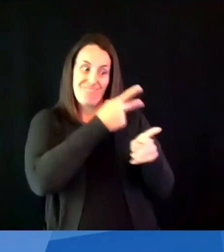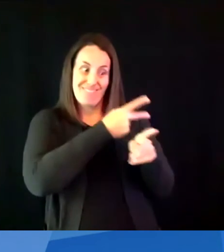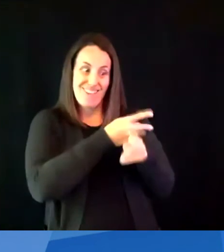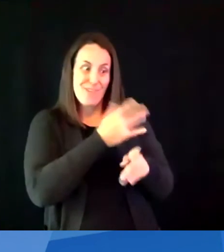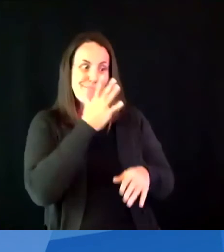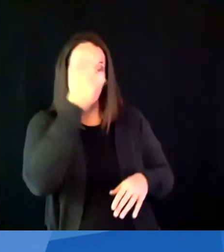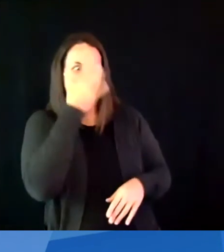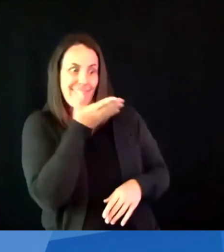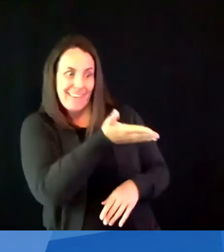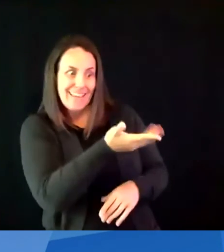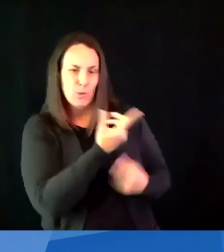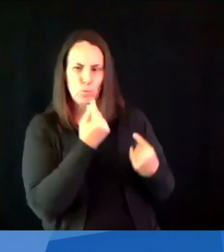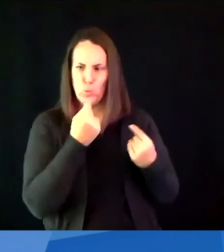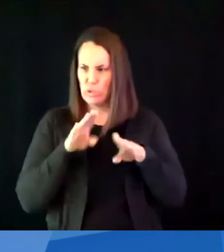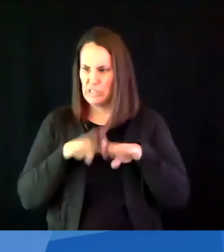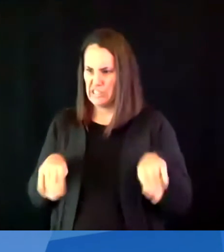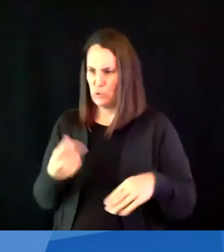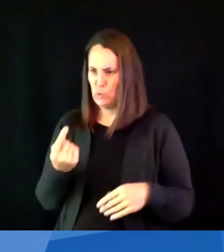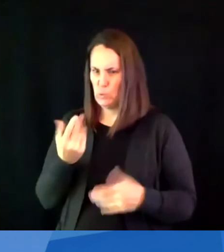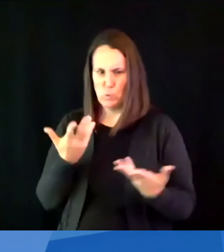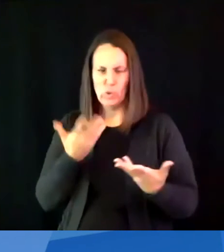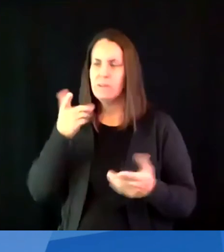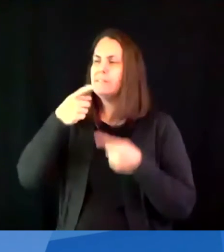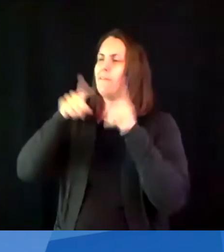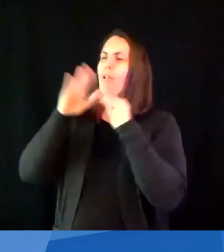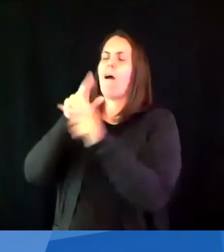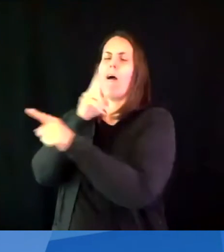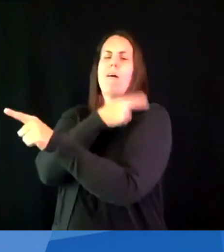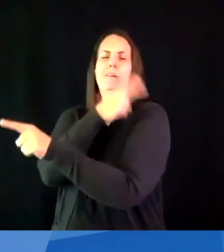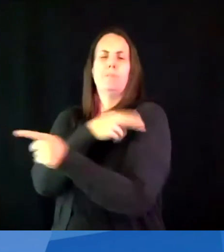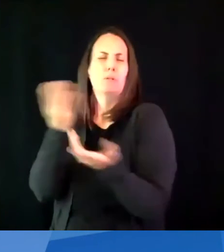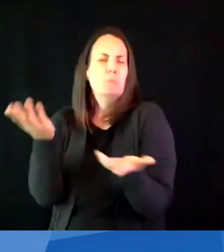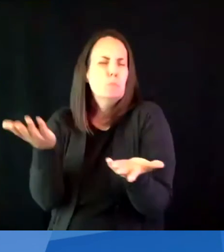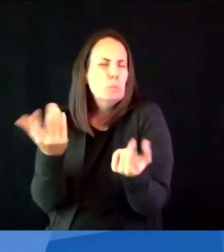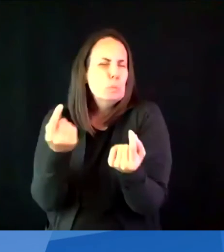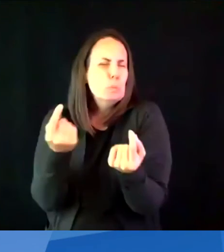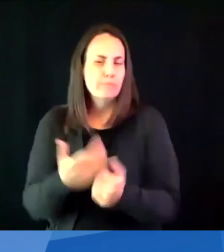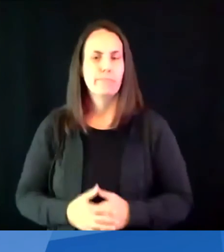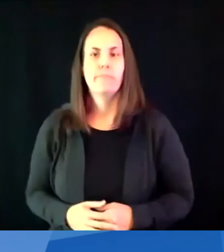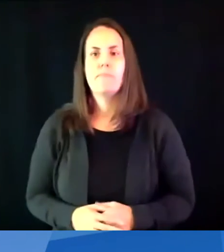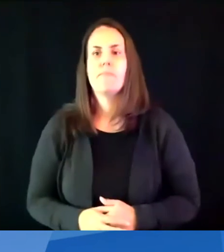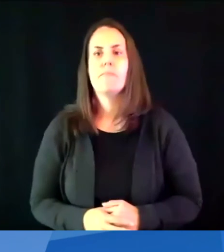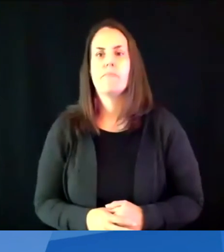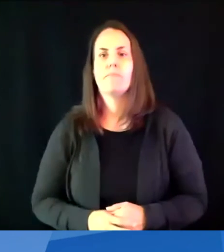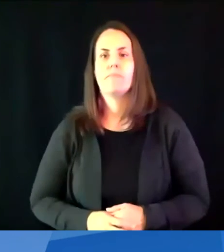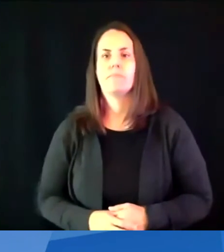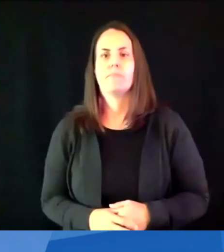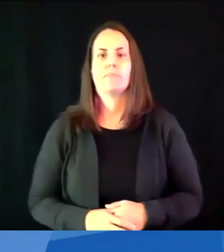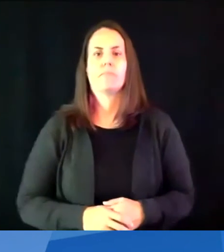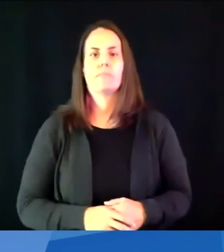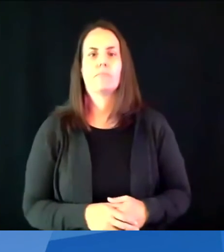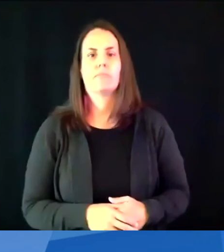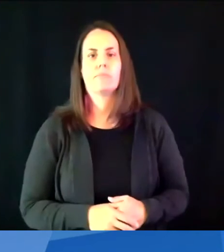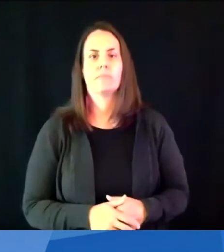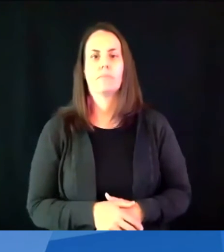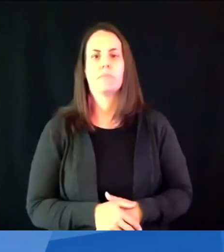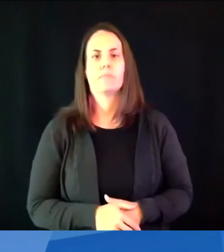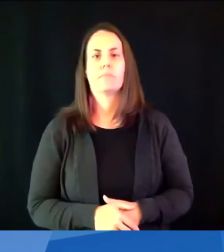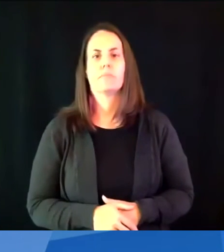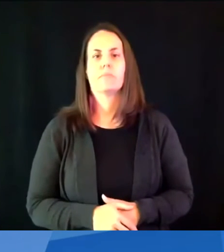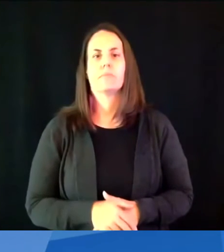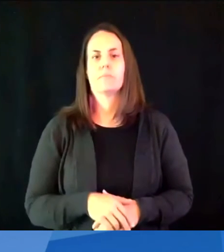Oh, yeah, no worries. So how can you assure families that their loved ones will be taken care of or receive a similar level of care as they would